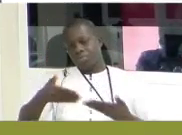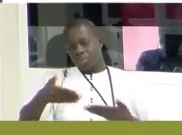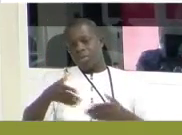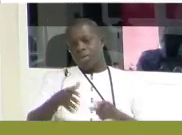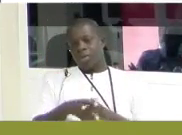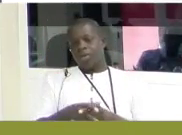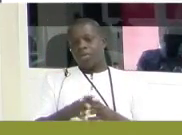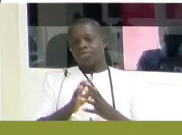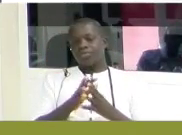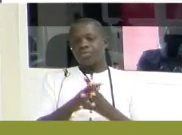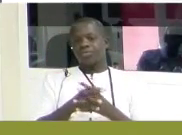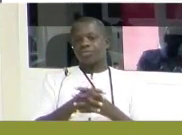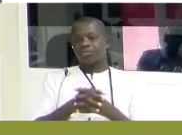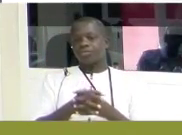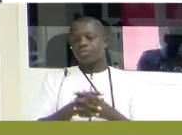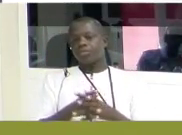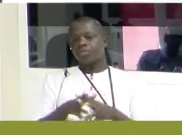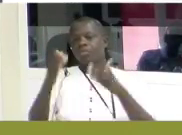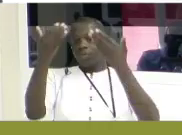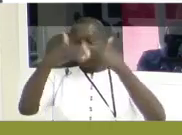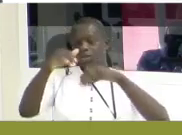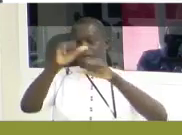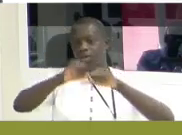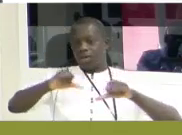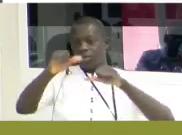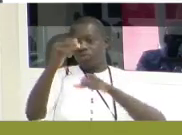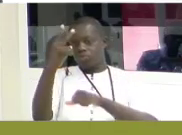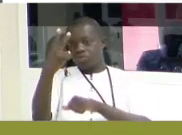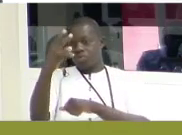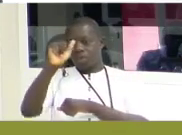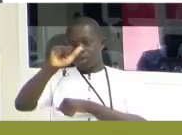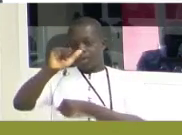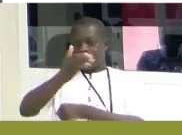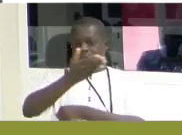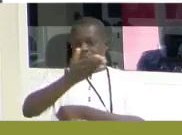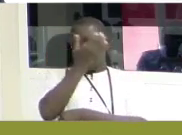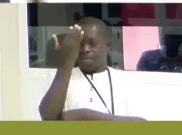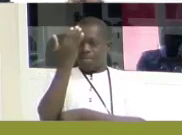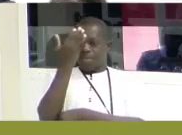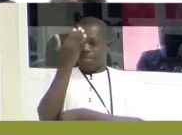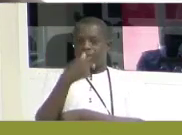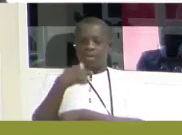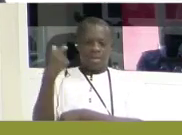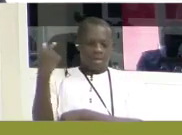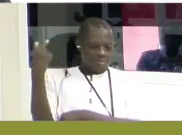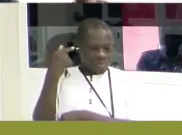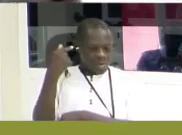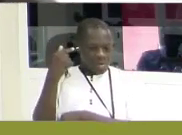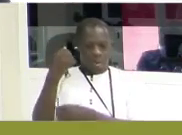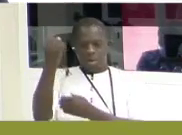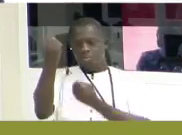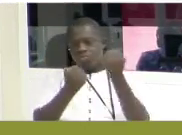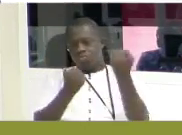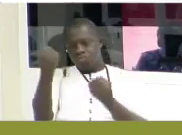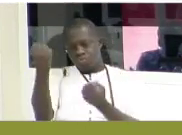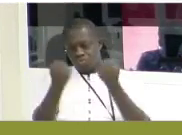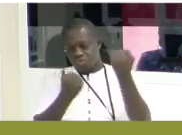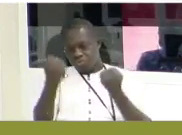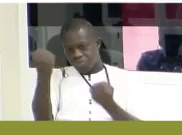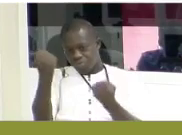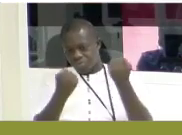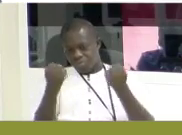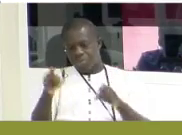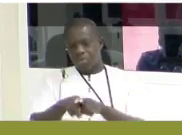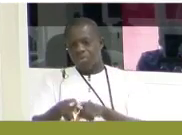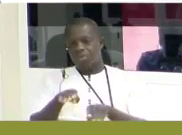people. So that night, around 2 a.m., we had vehicular movements coming into the State House, coming